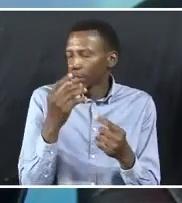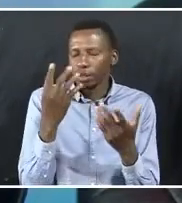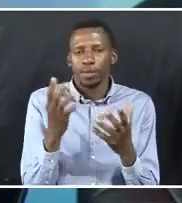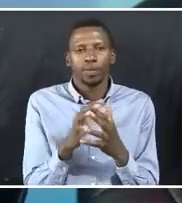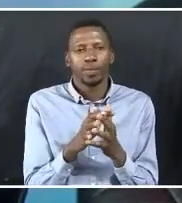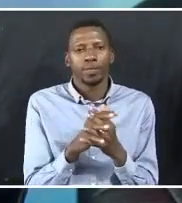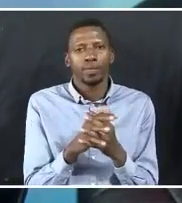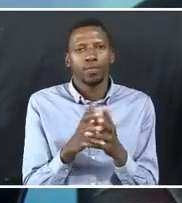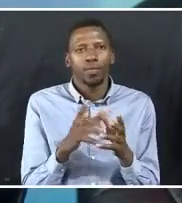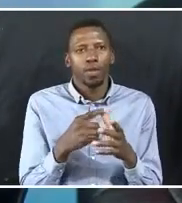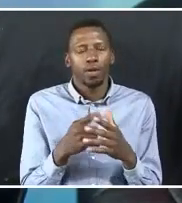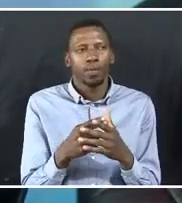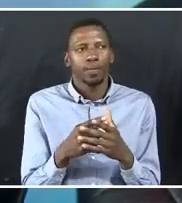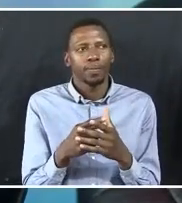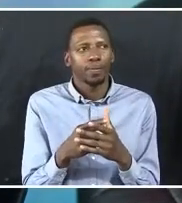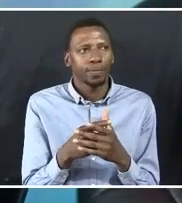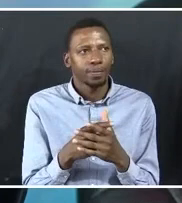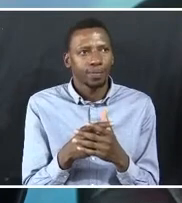But then,